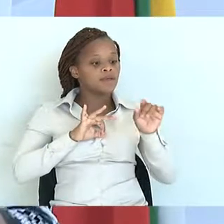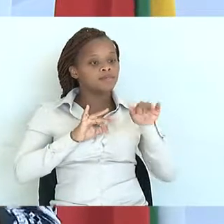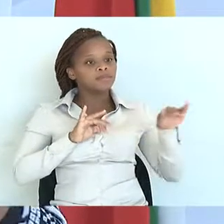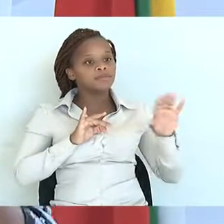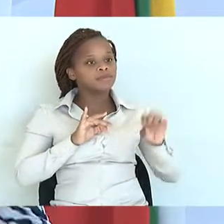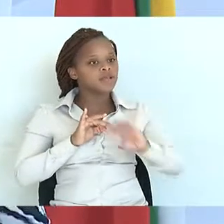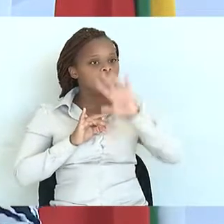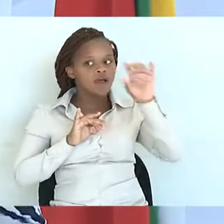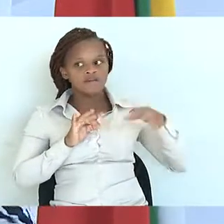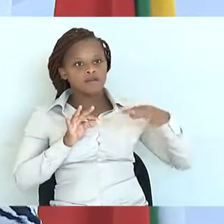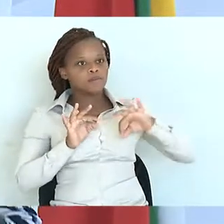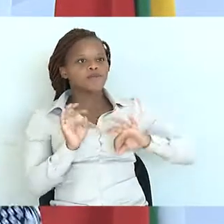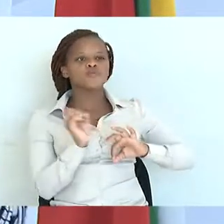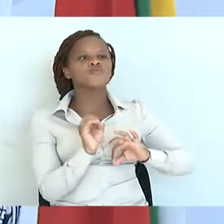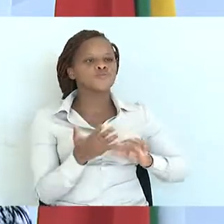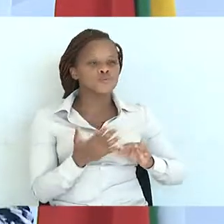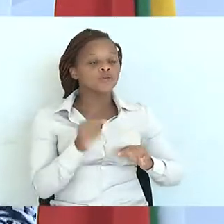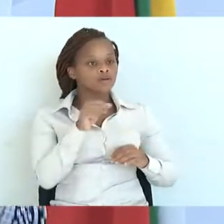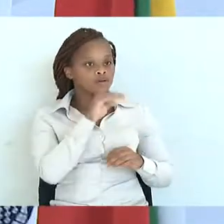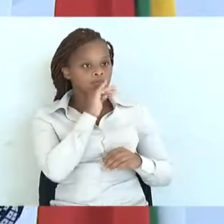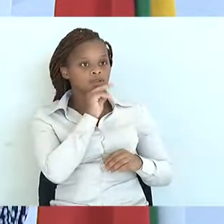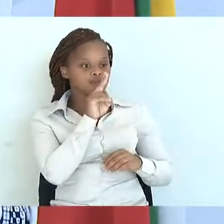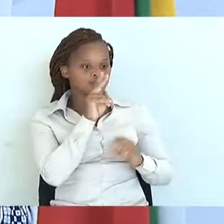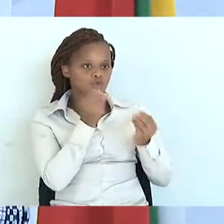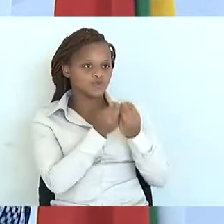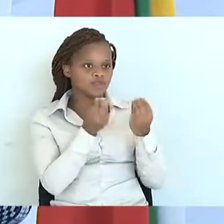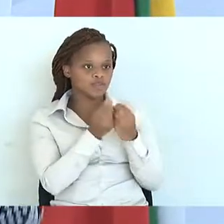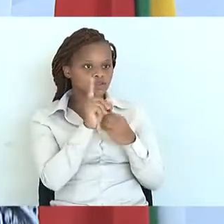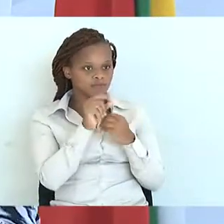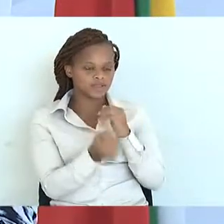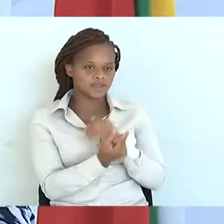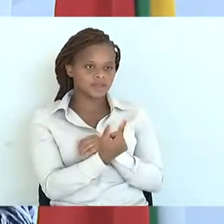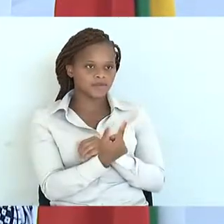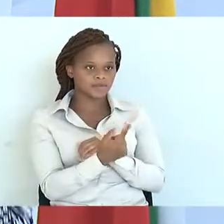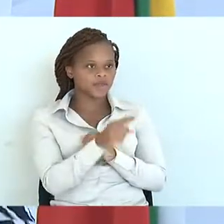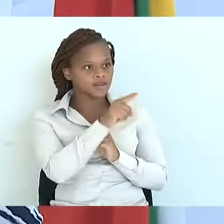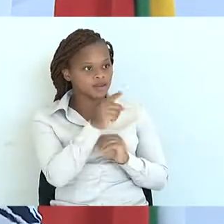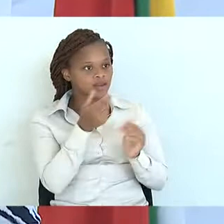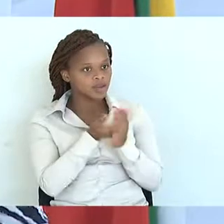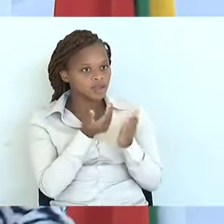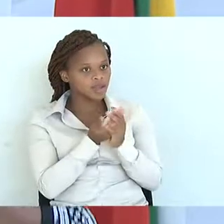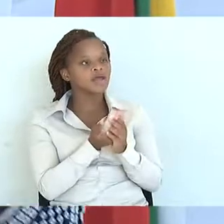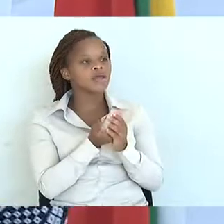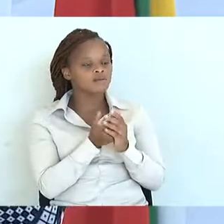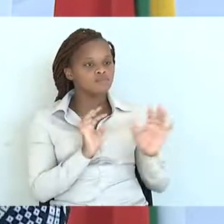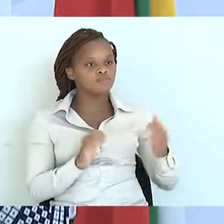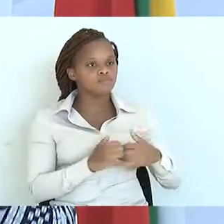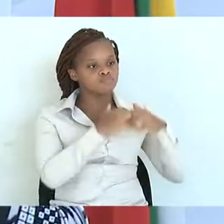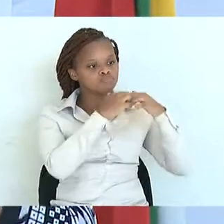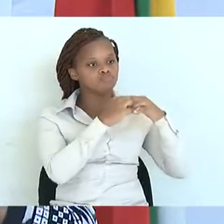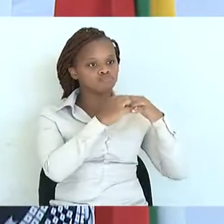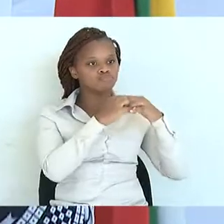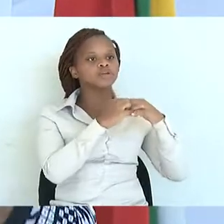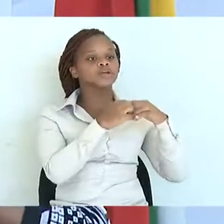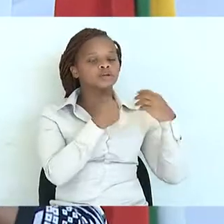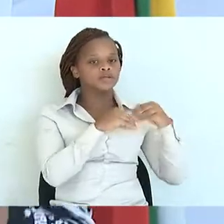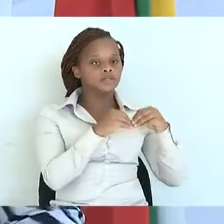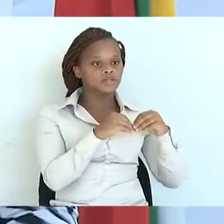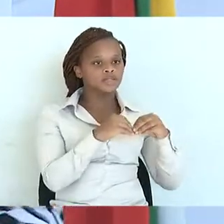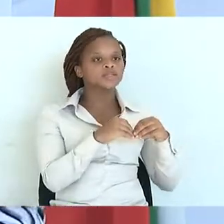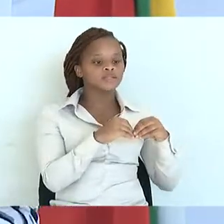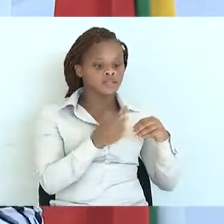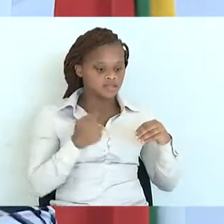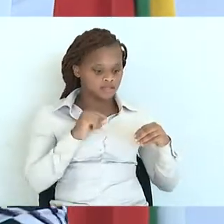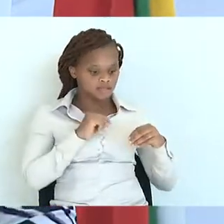So there are two things ekufanele zenzakala. Nani, you form yourself as cooperatives, but wathina as a Department of